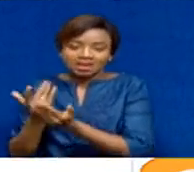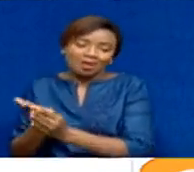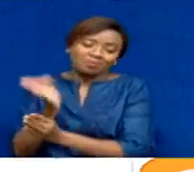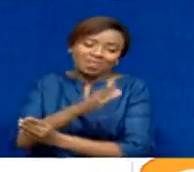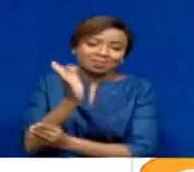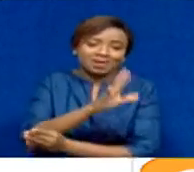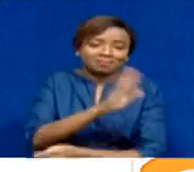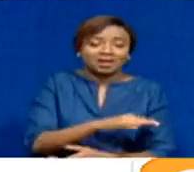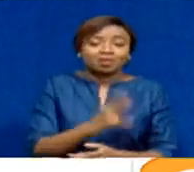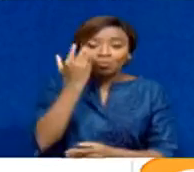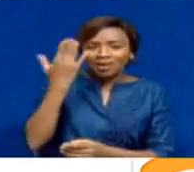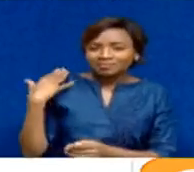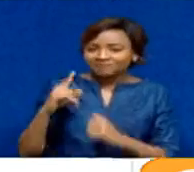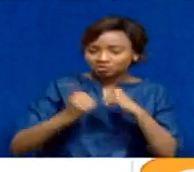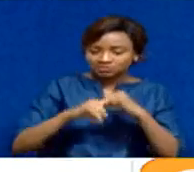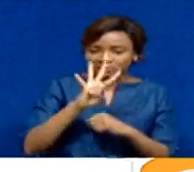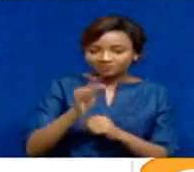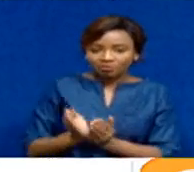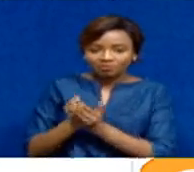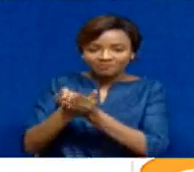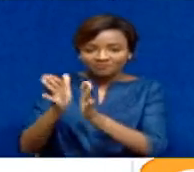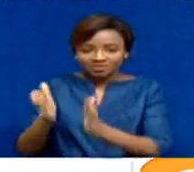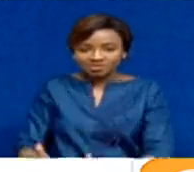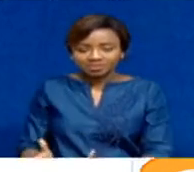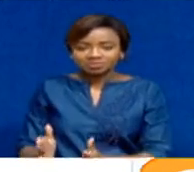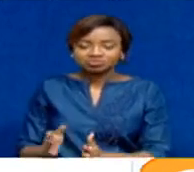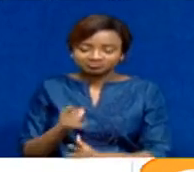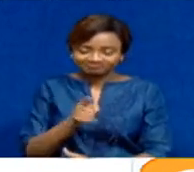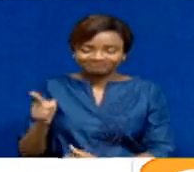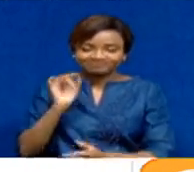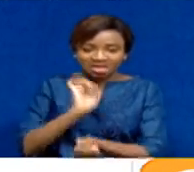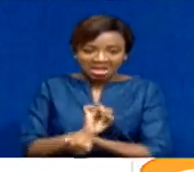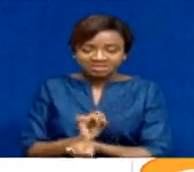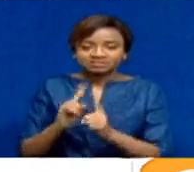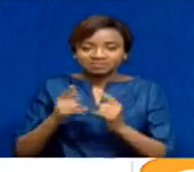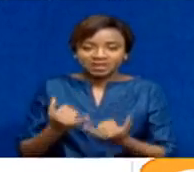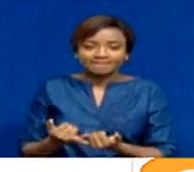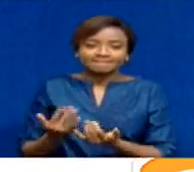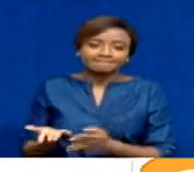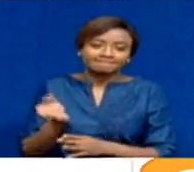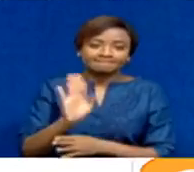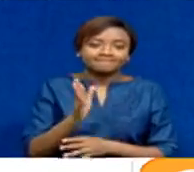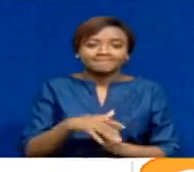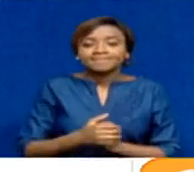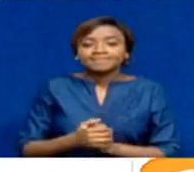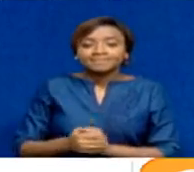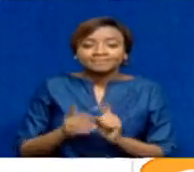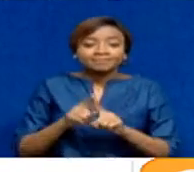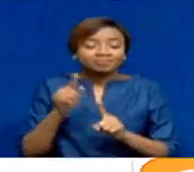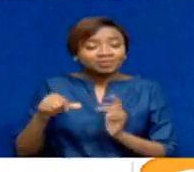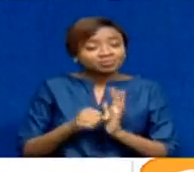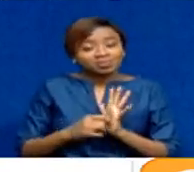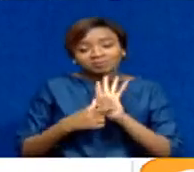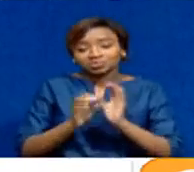64 fishermen and confiscation of 16 boats. This is the latest illustration of longstanding